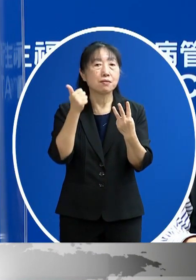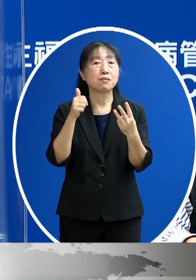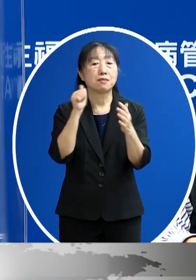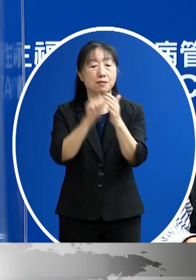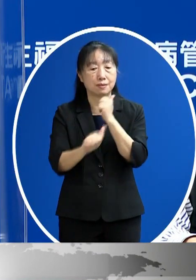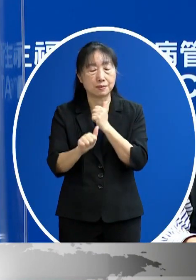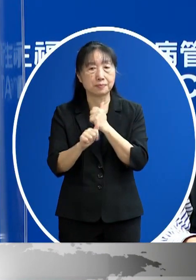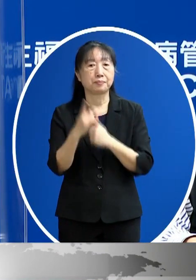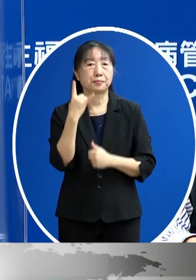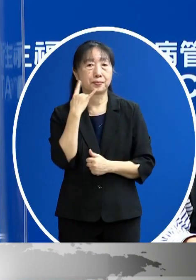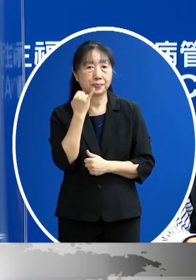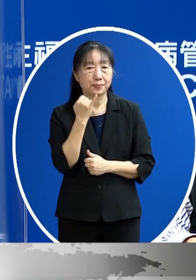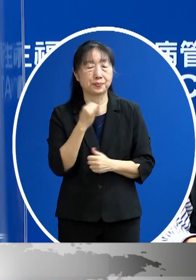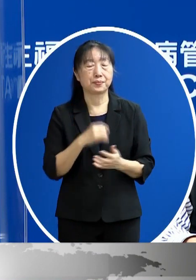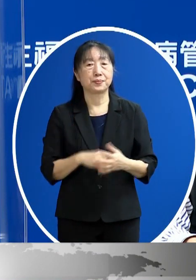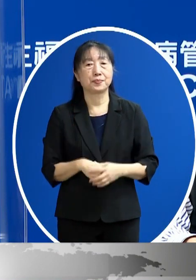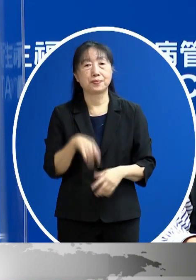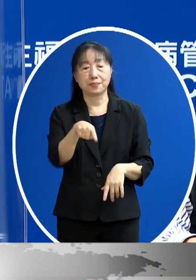Case